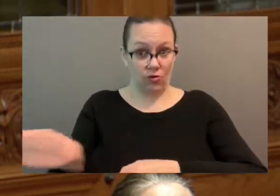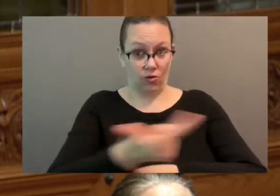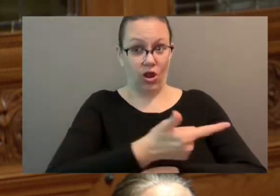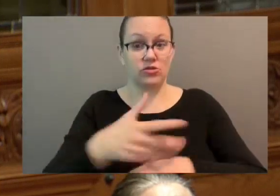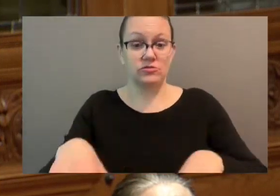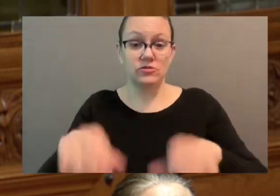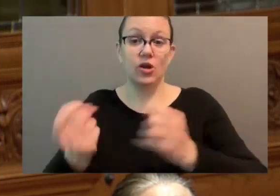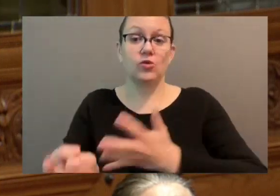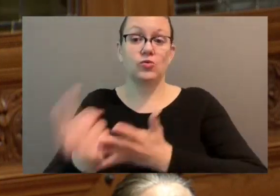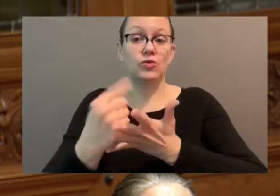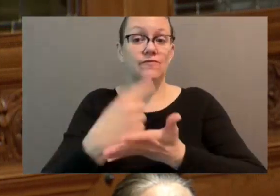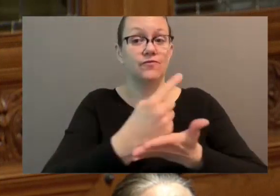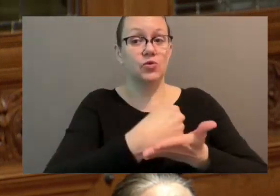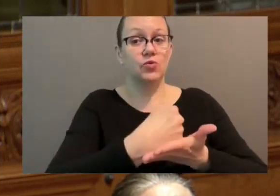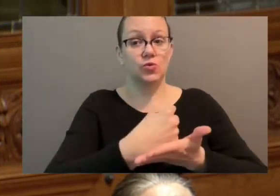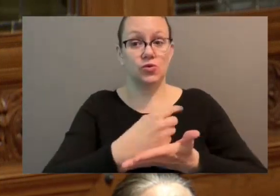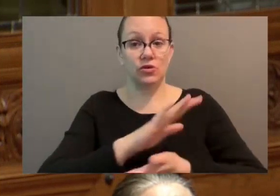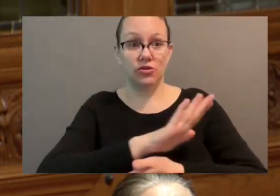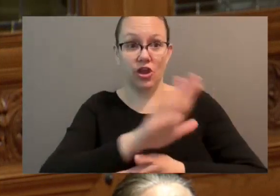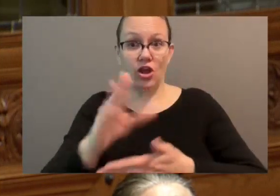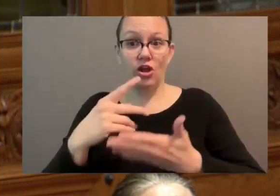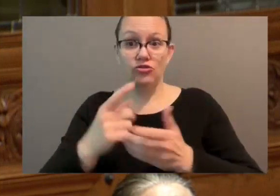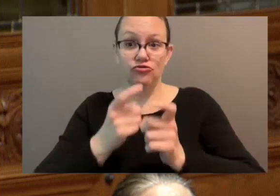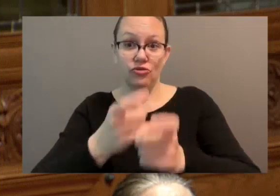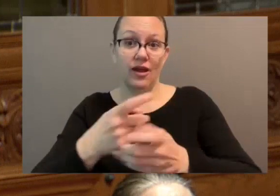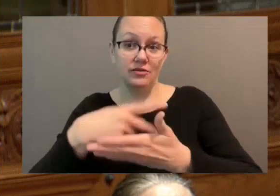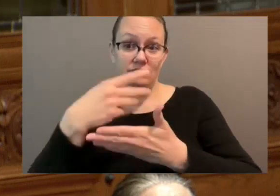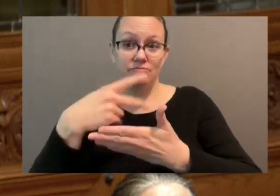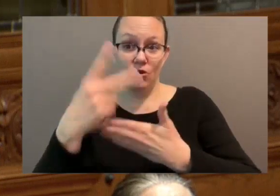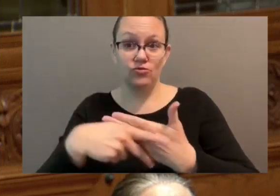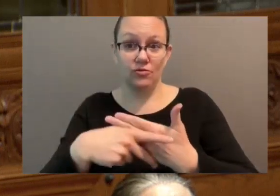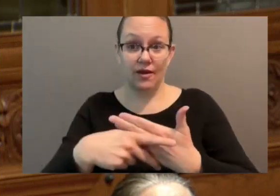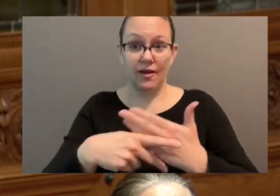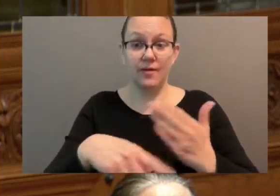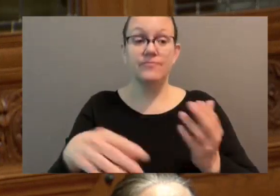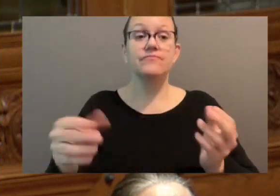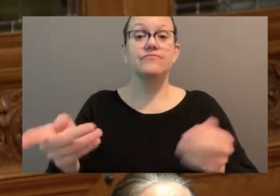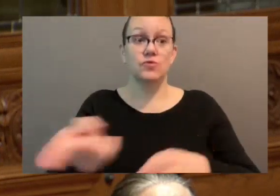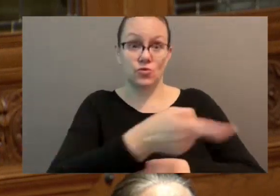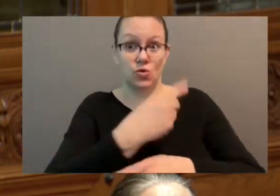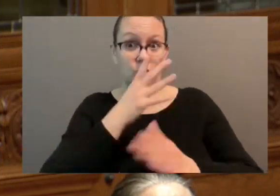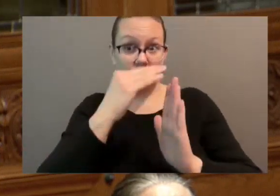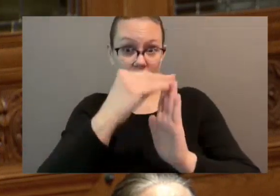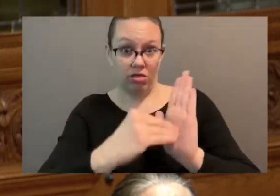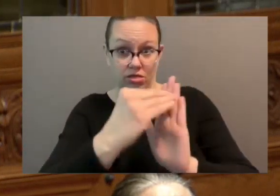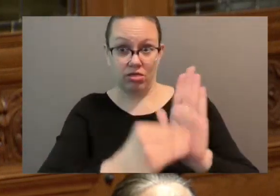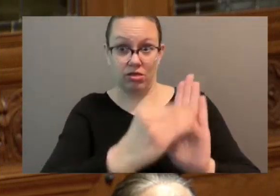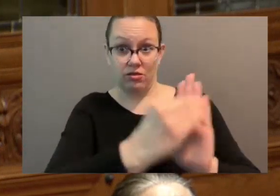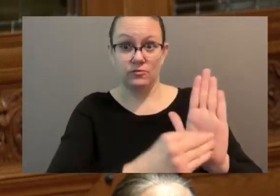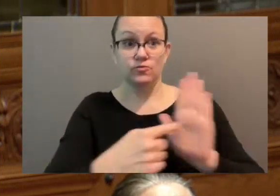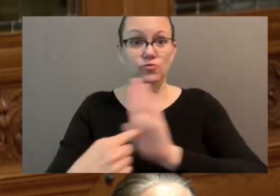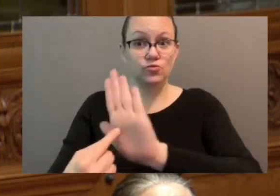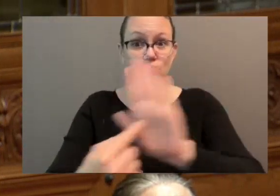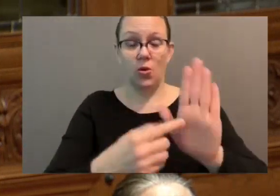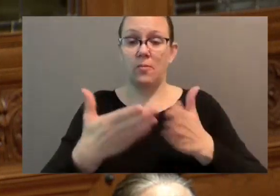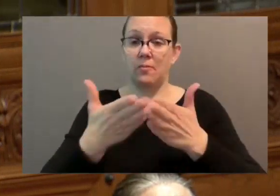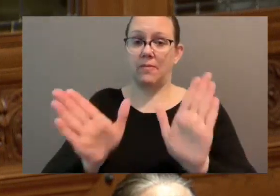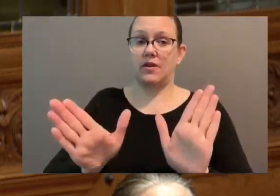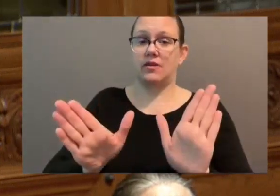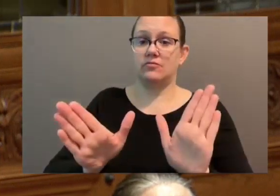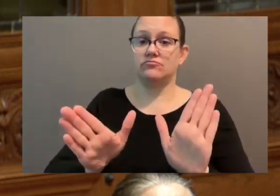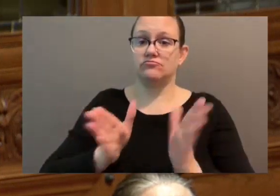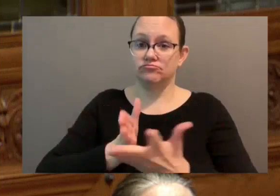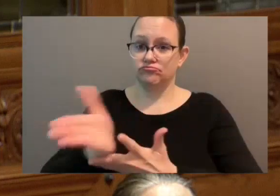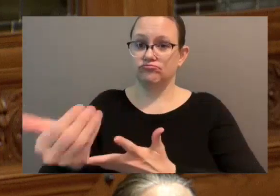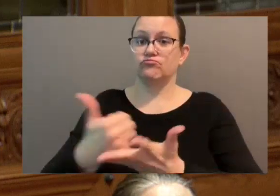public as one step, one necessary step to beginning to restore public trust in